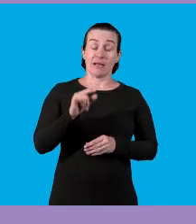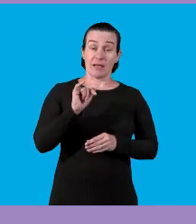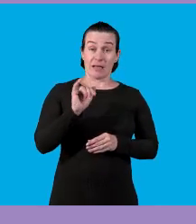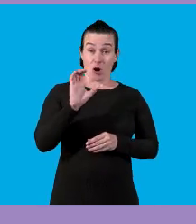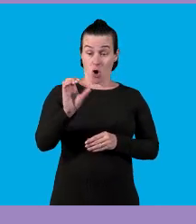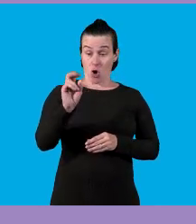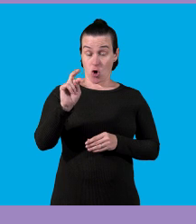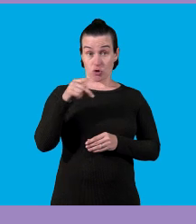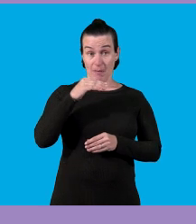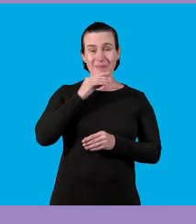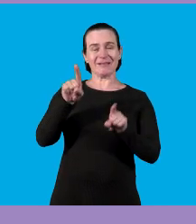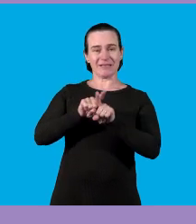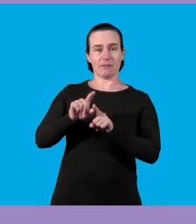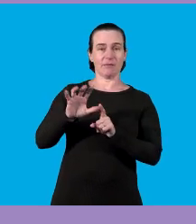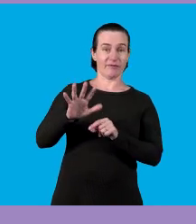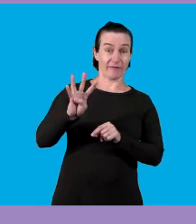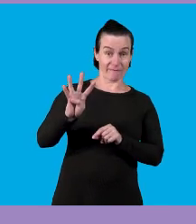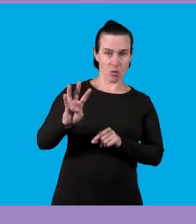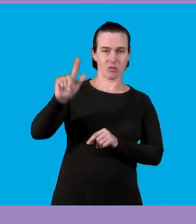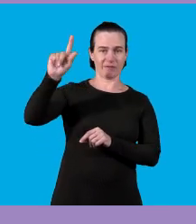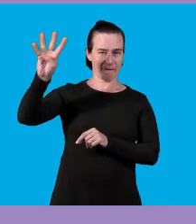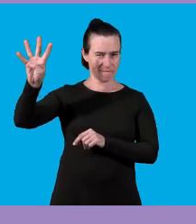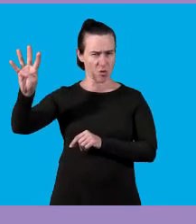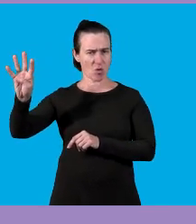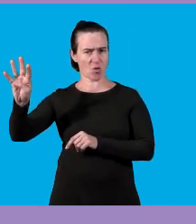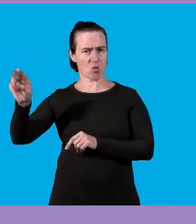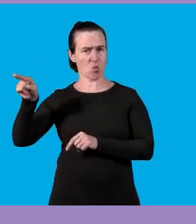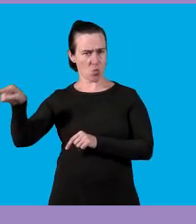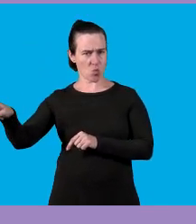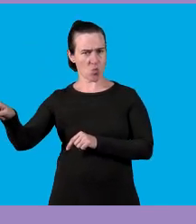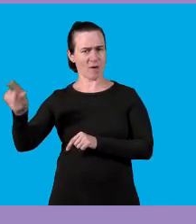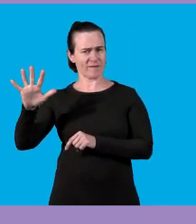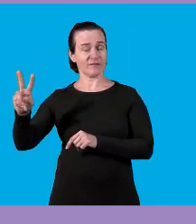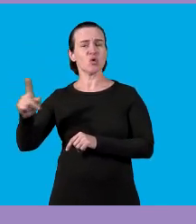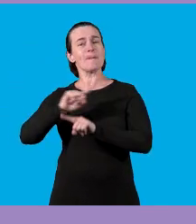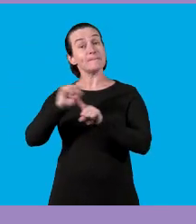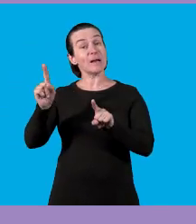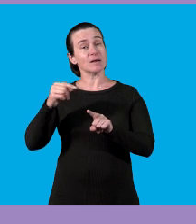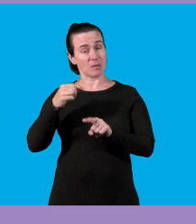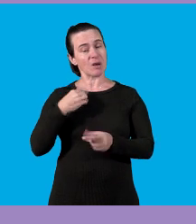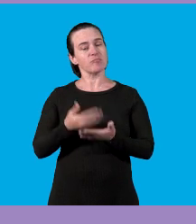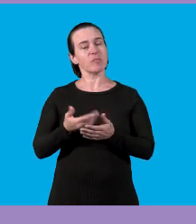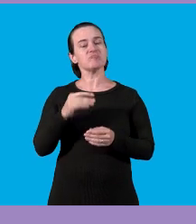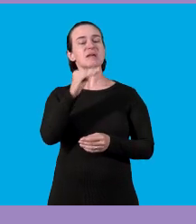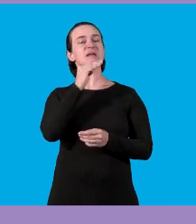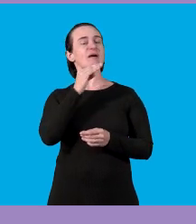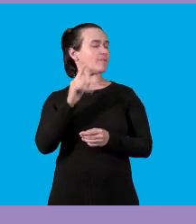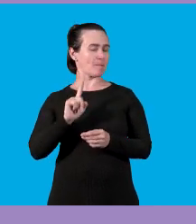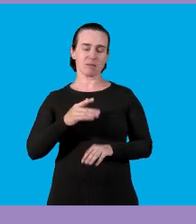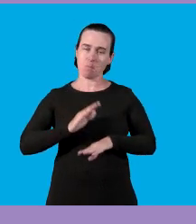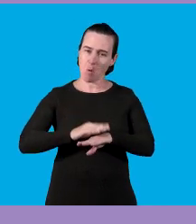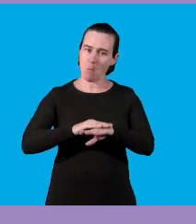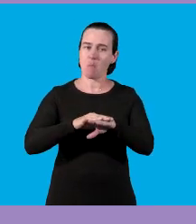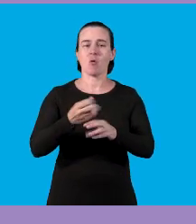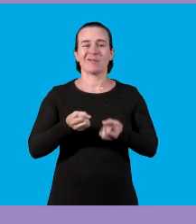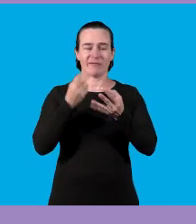angles are equal, but then congruency does not depend on angles. I have a marking there and a marking there, so I can use 2 of